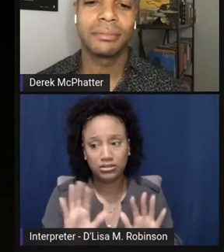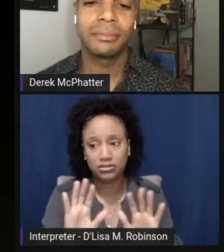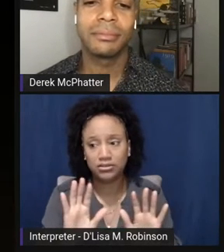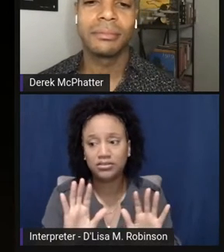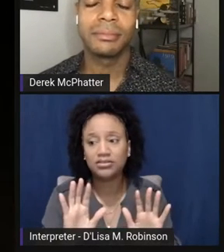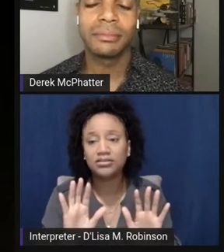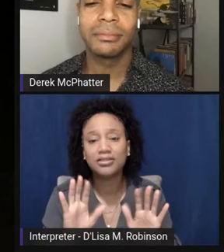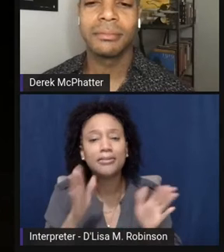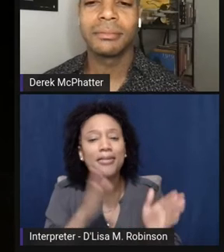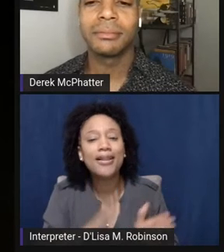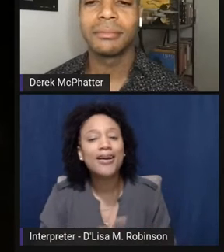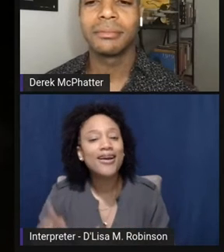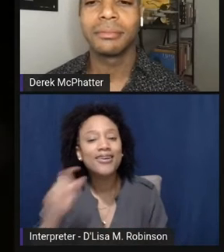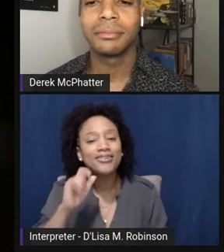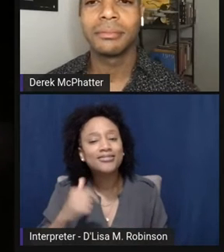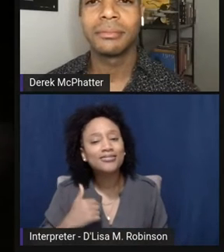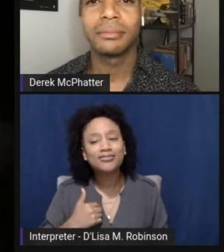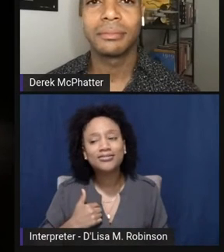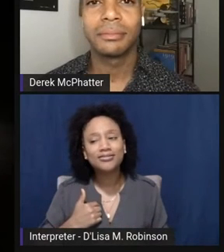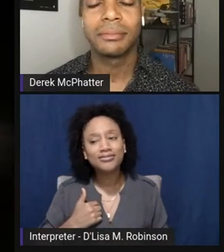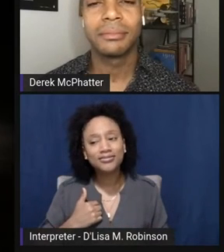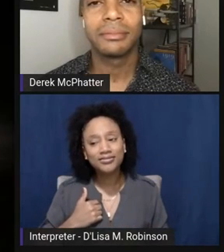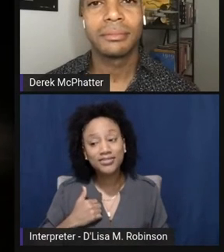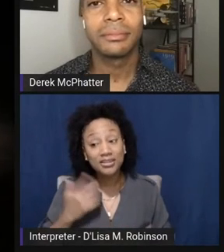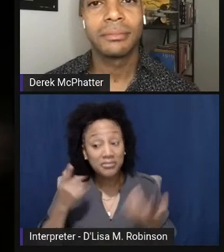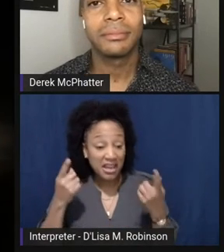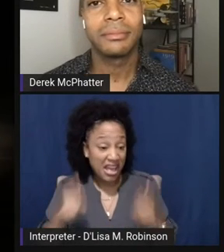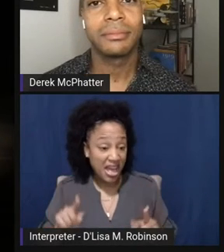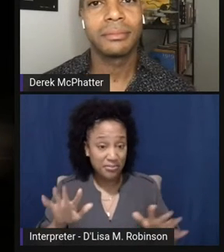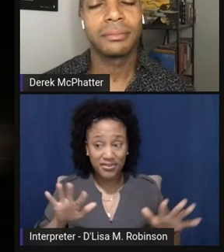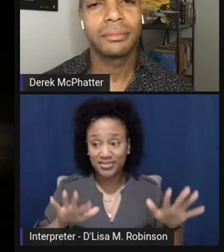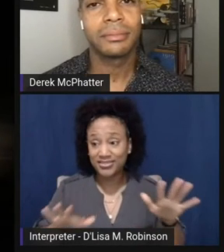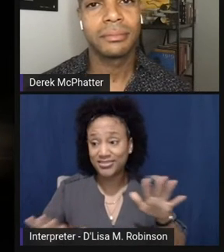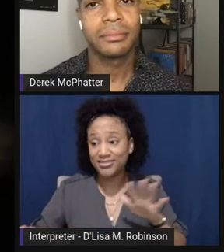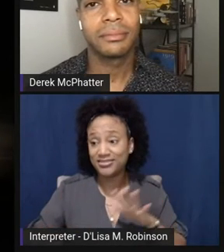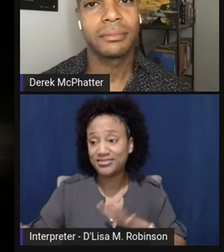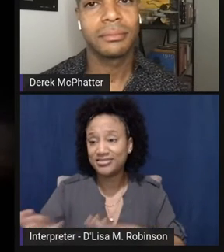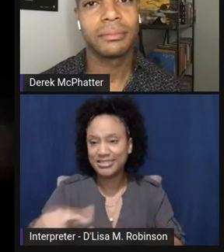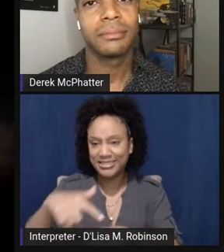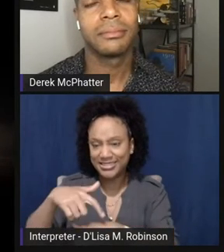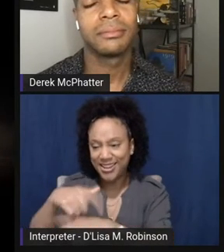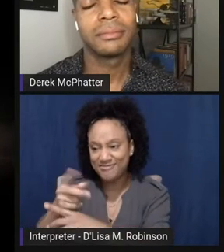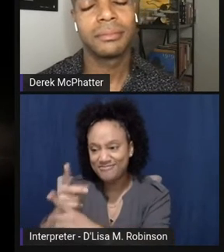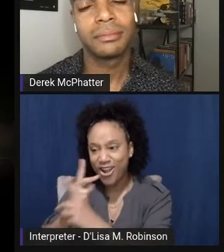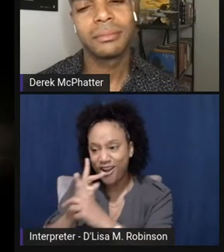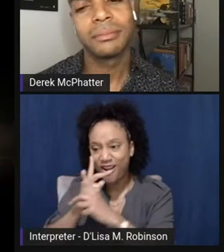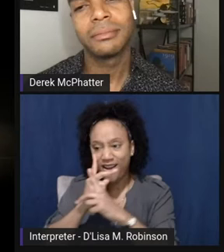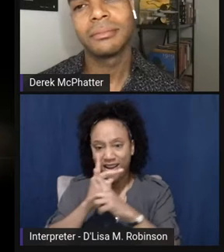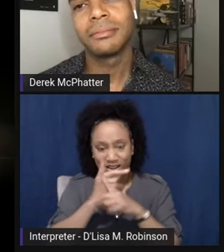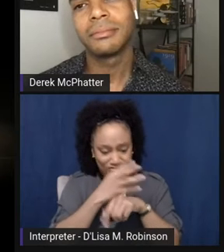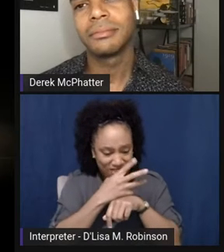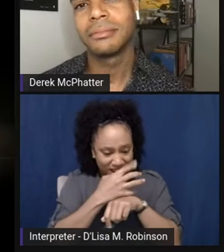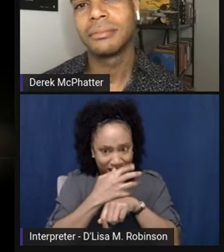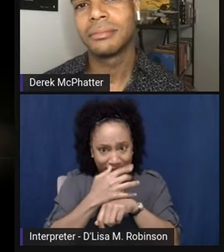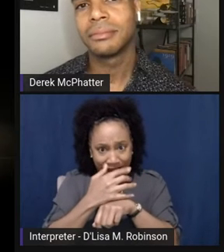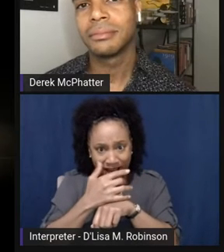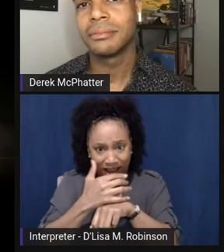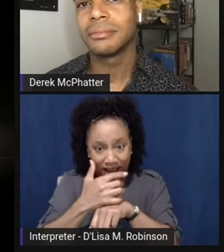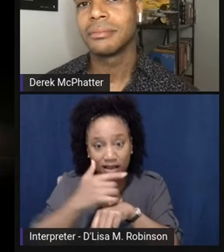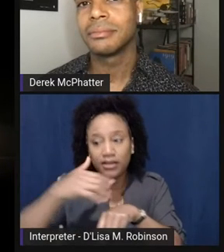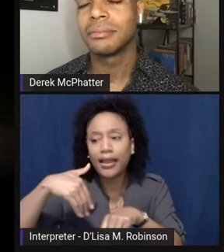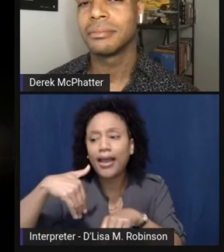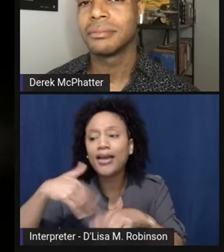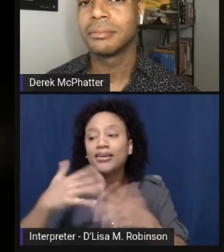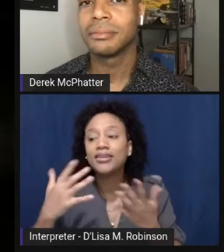wasn't the plan. But since this borrowed time ain't run out yet, I'll try